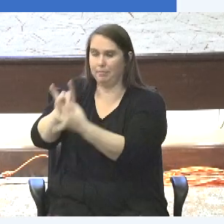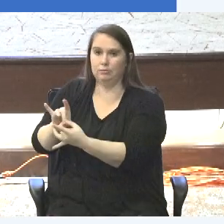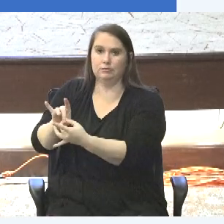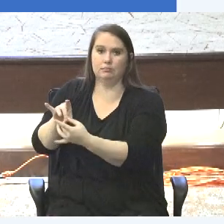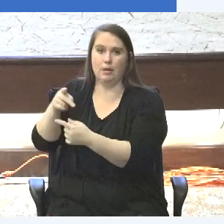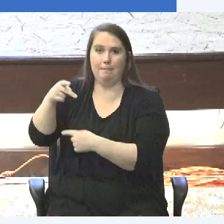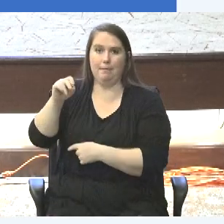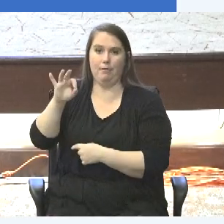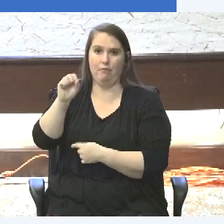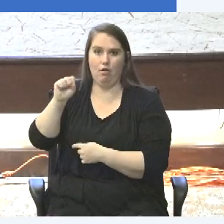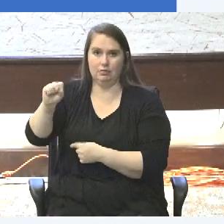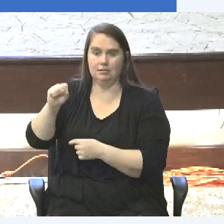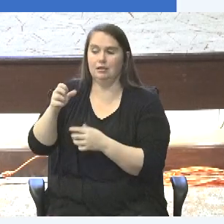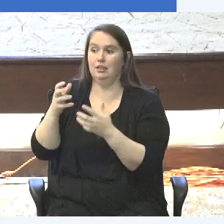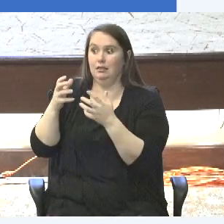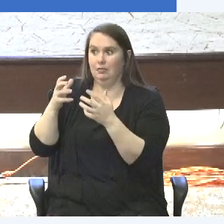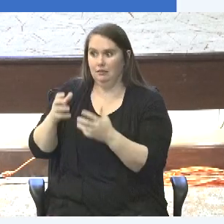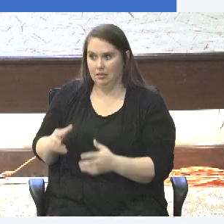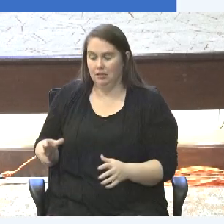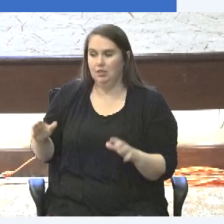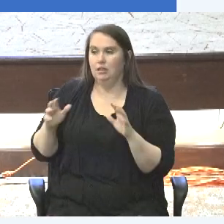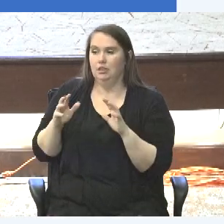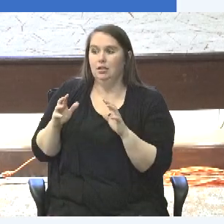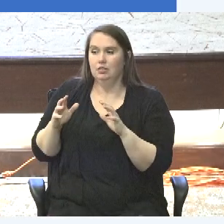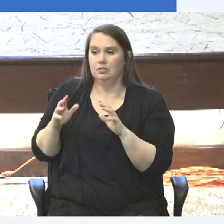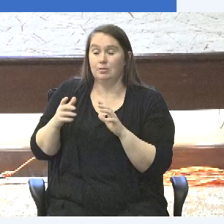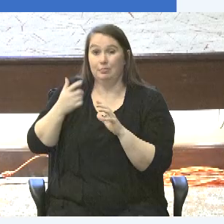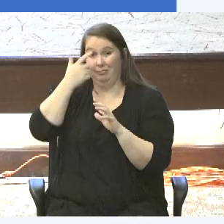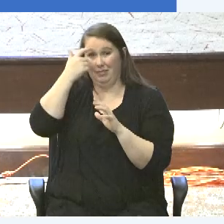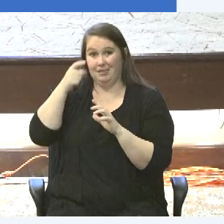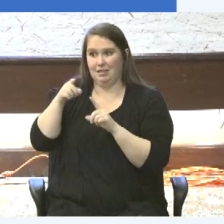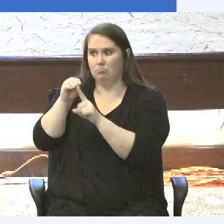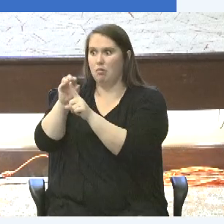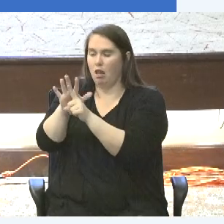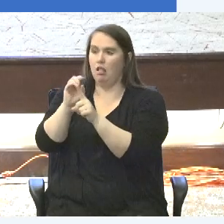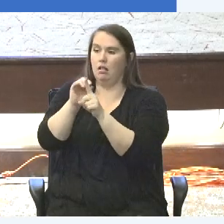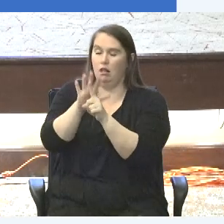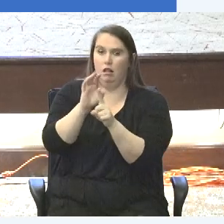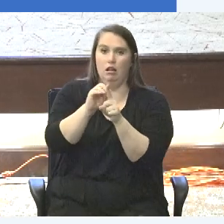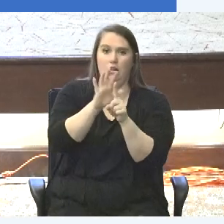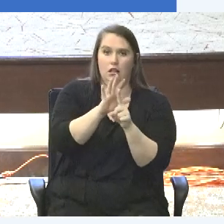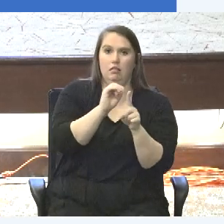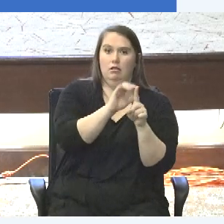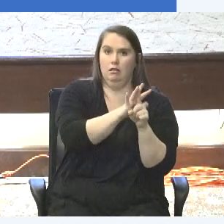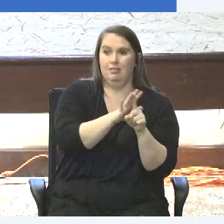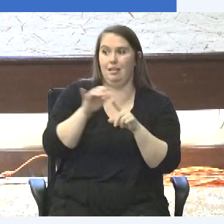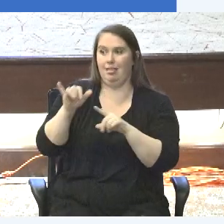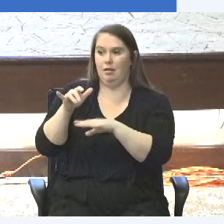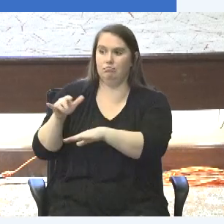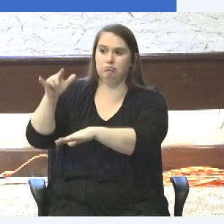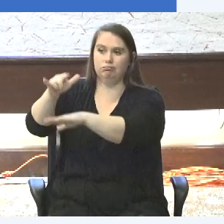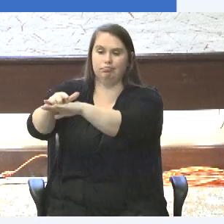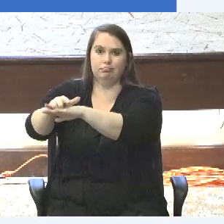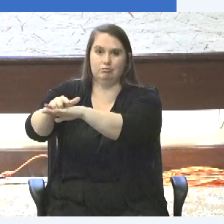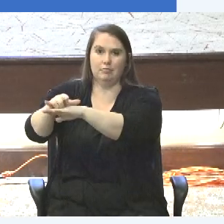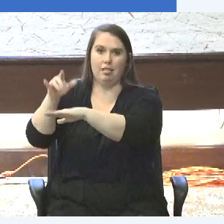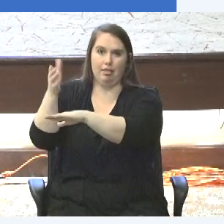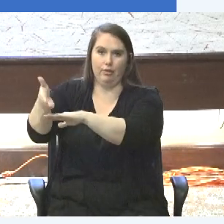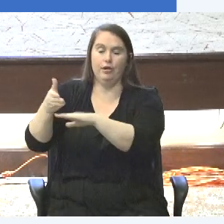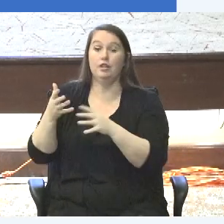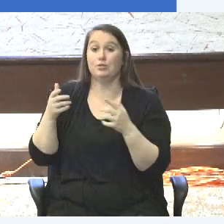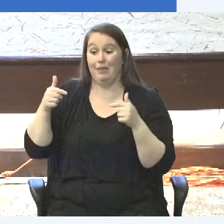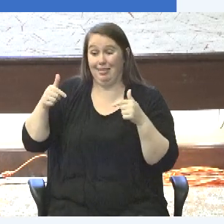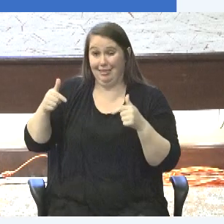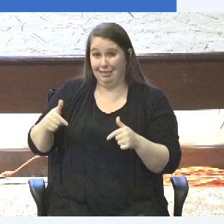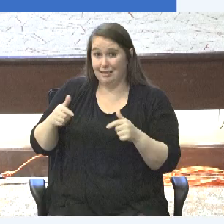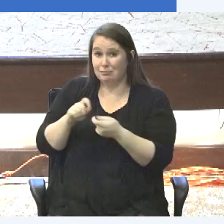been probably believed to be caused by exposure to PFAS foam, and one of our members assigned to an airport. So this is a life-saving change for